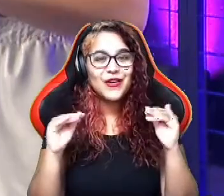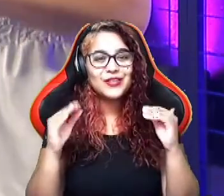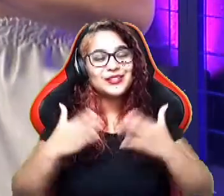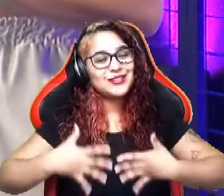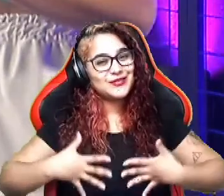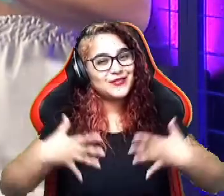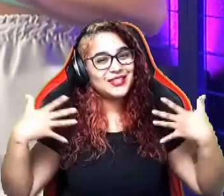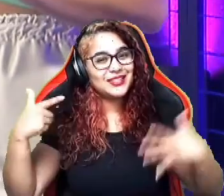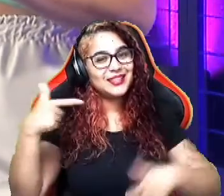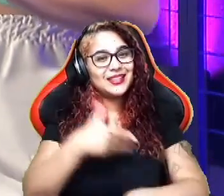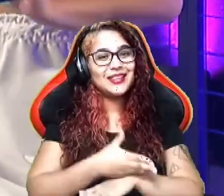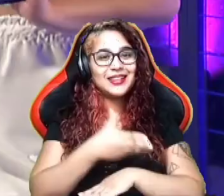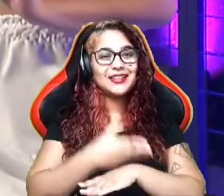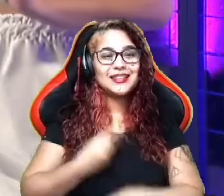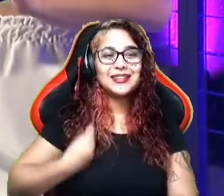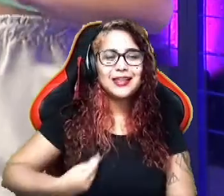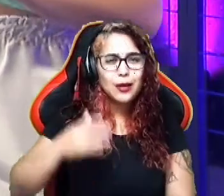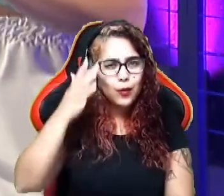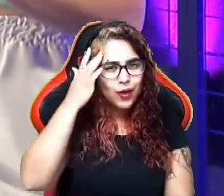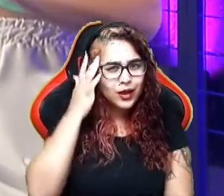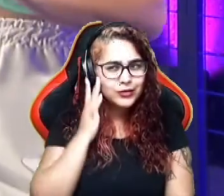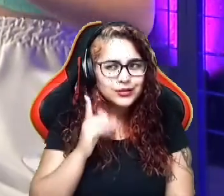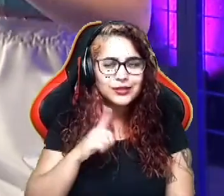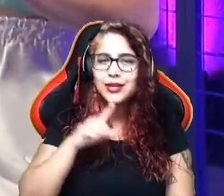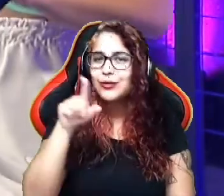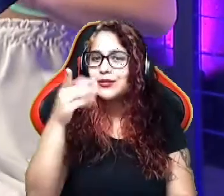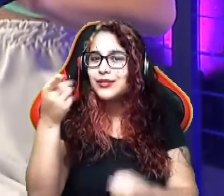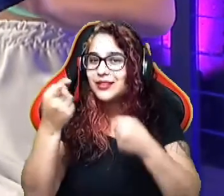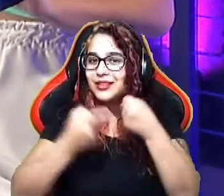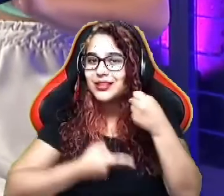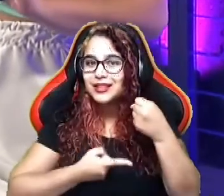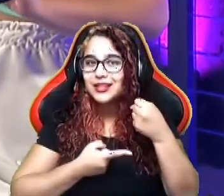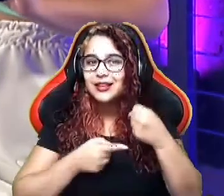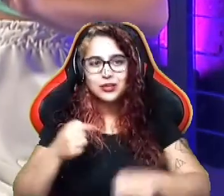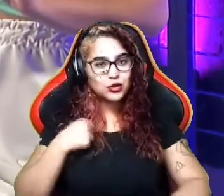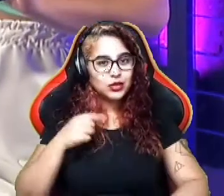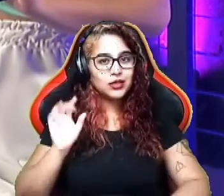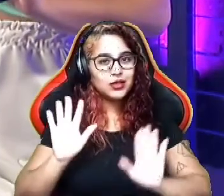Hello, everyone. It's a pleasure to be here with you. I think one of you is muted.